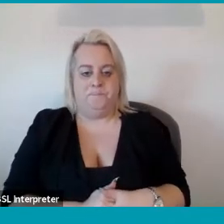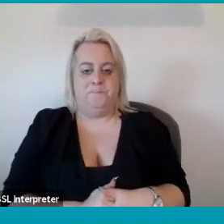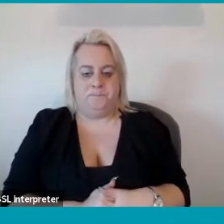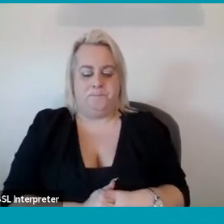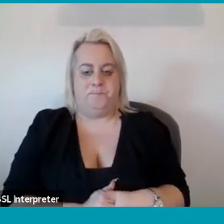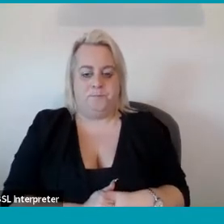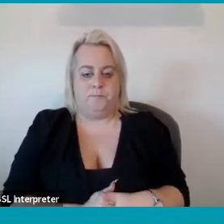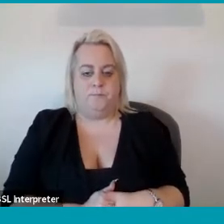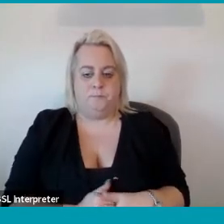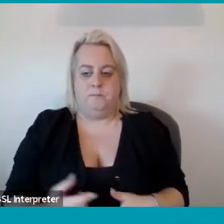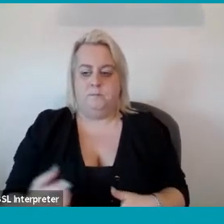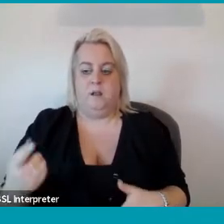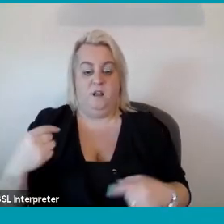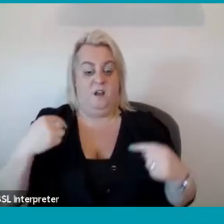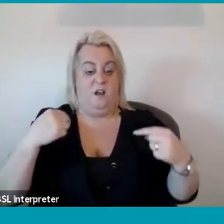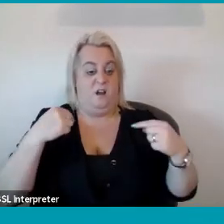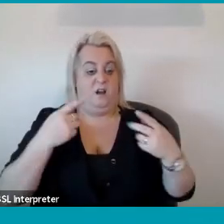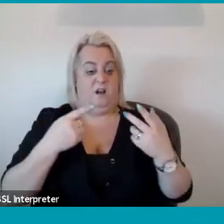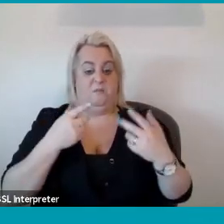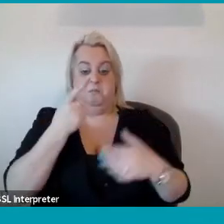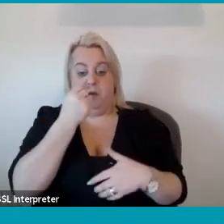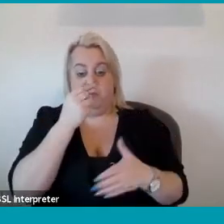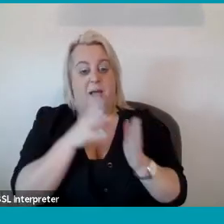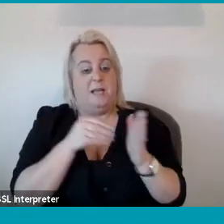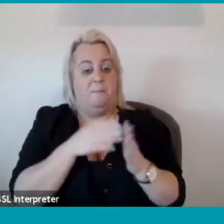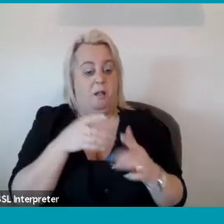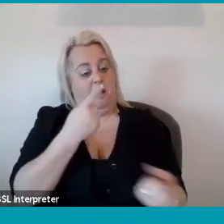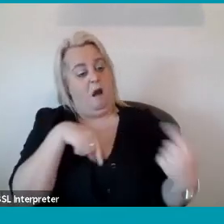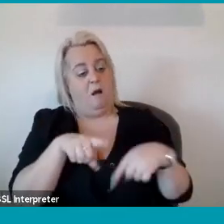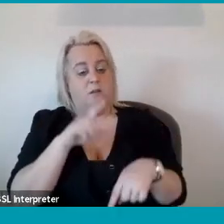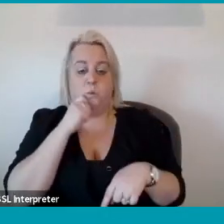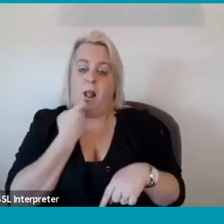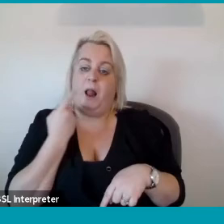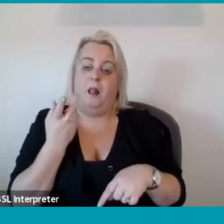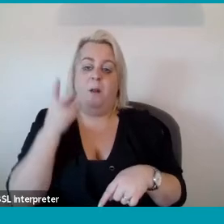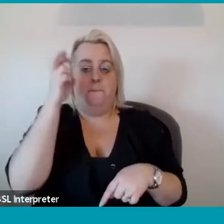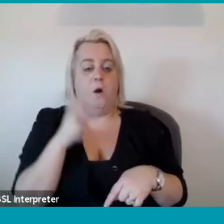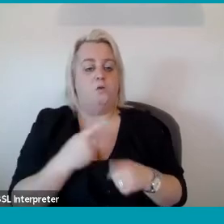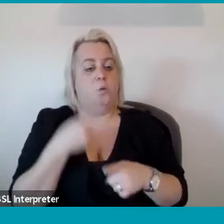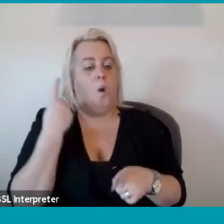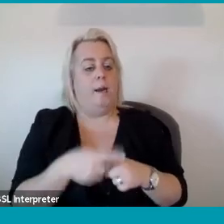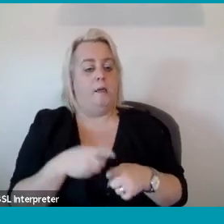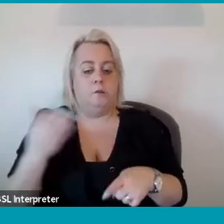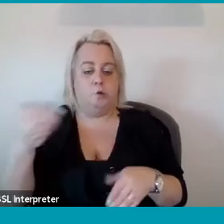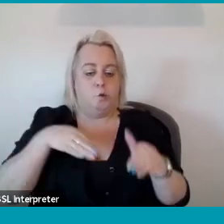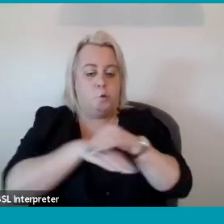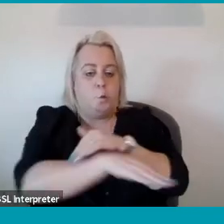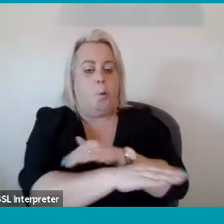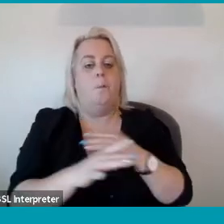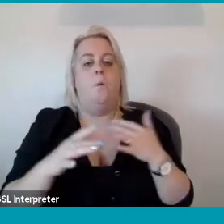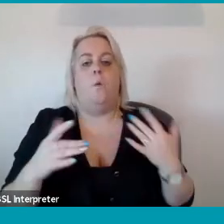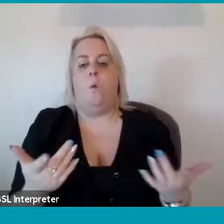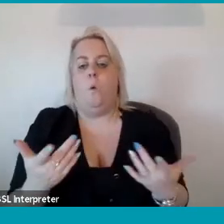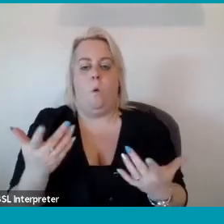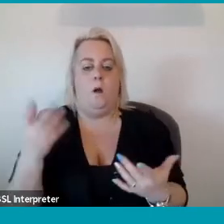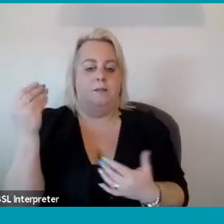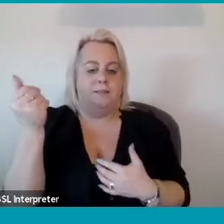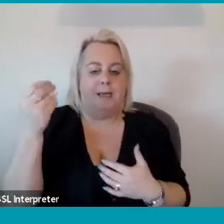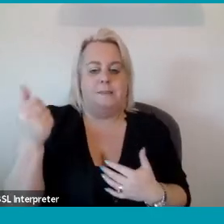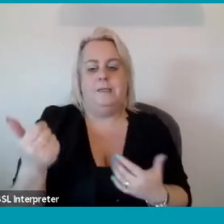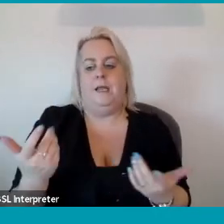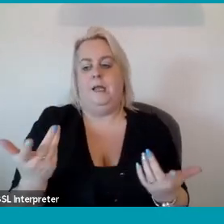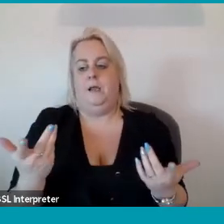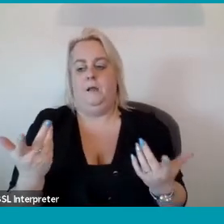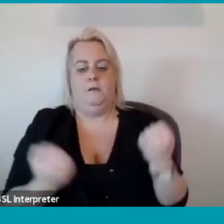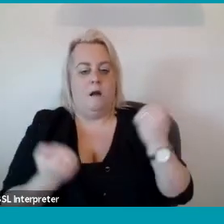there, most of us would either just jump in the car and drive there, or jump on a bus or a tube or train or whatever and get there and not even